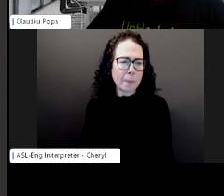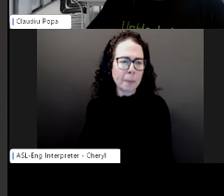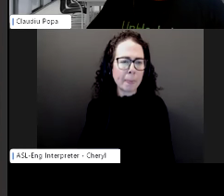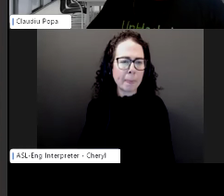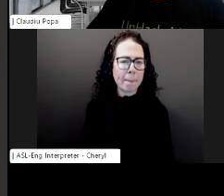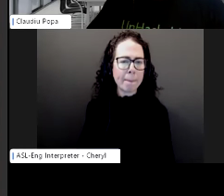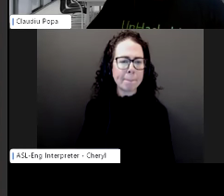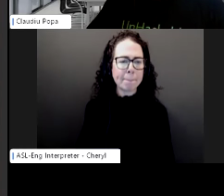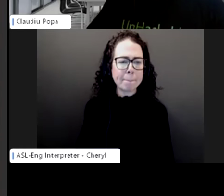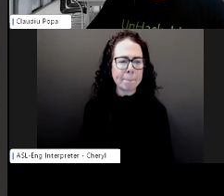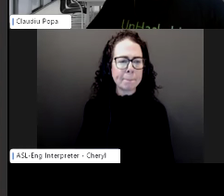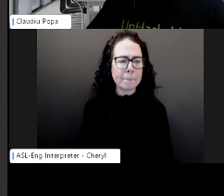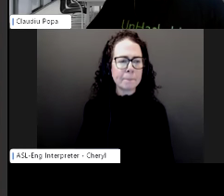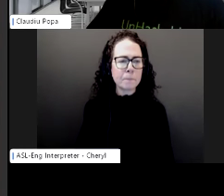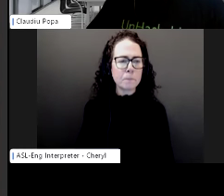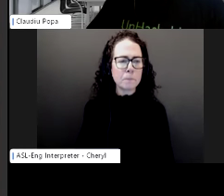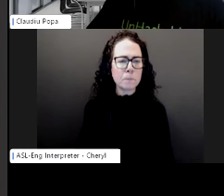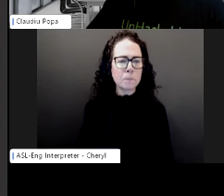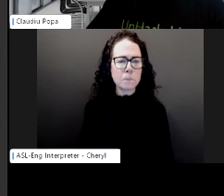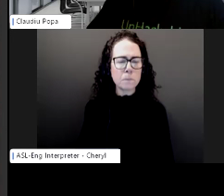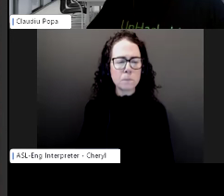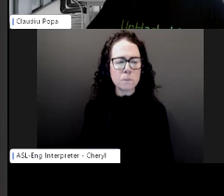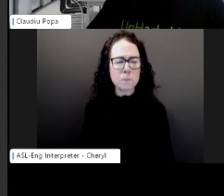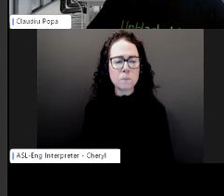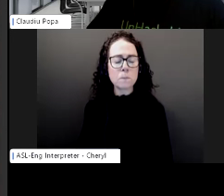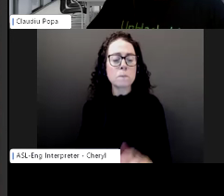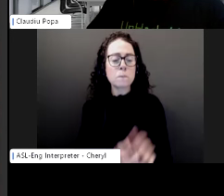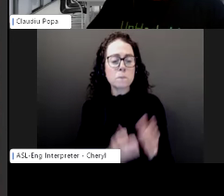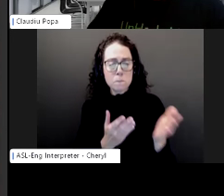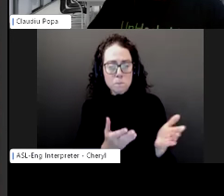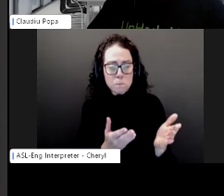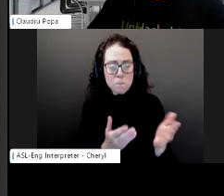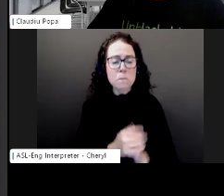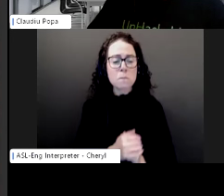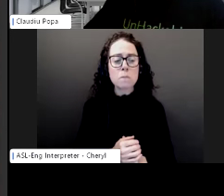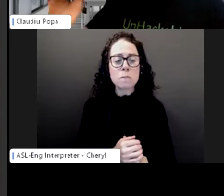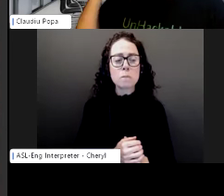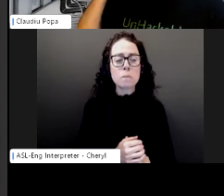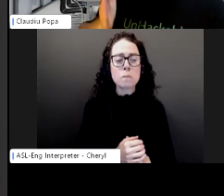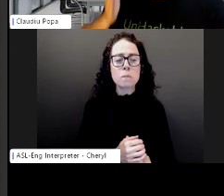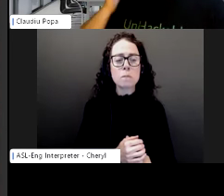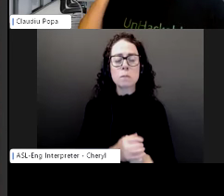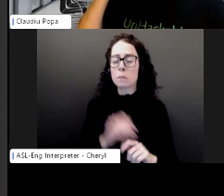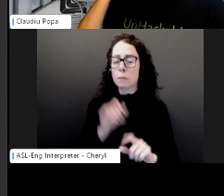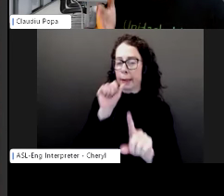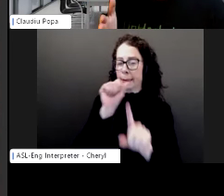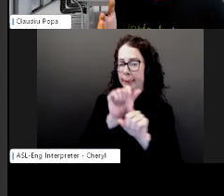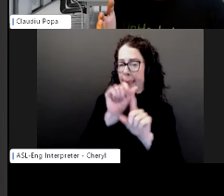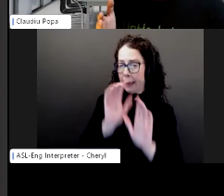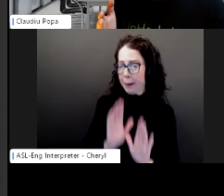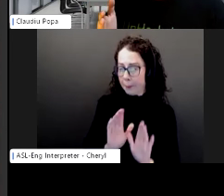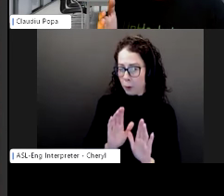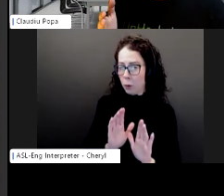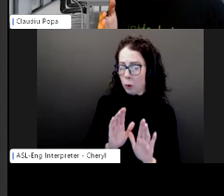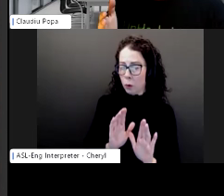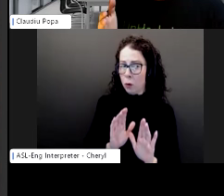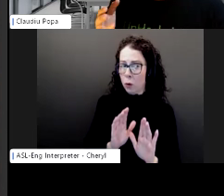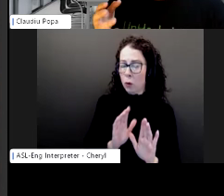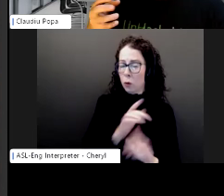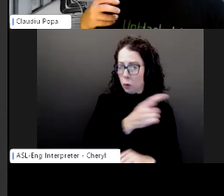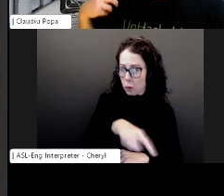Right? So it's important for all scammers to try to remember that they need to be consistent